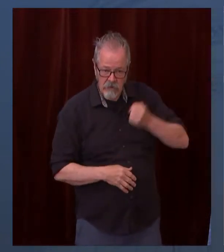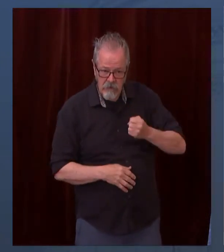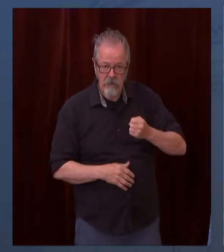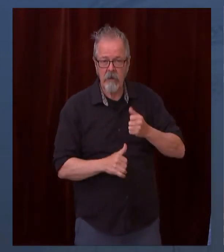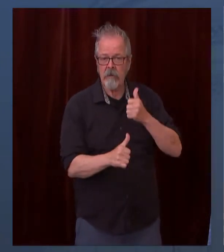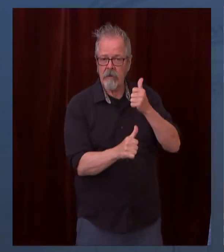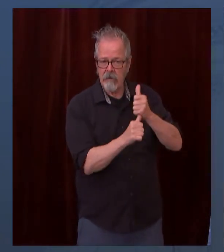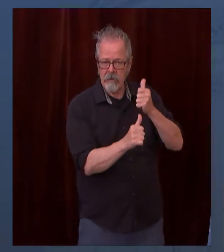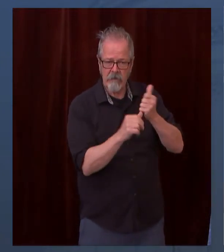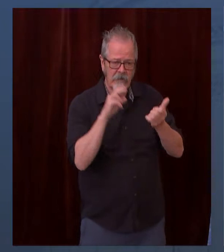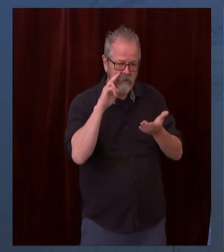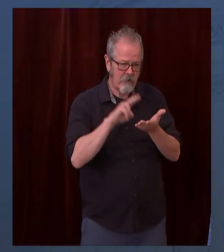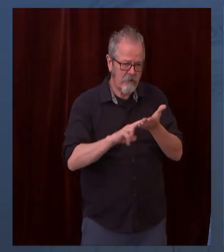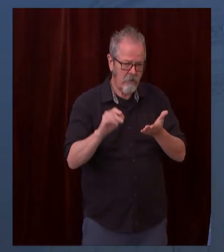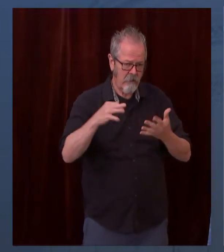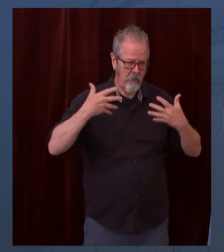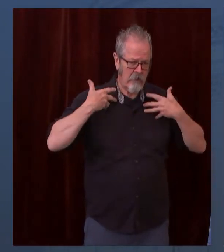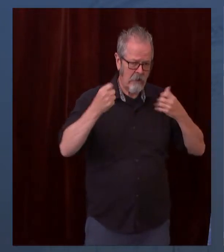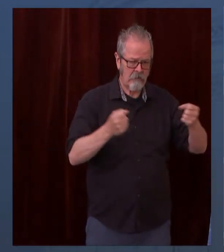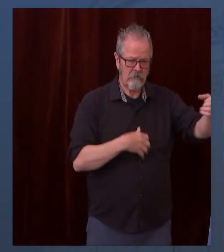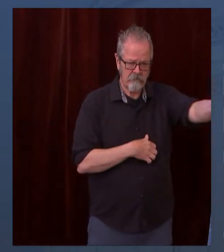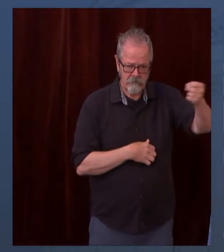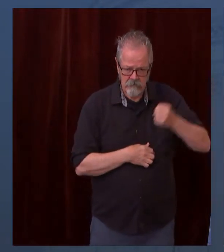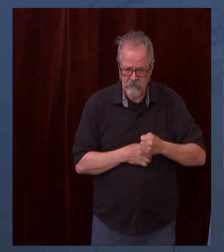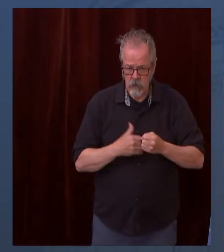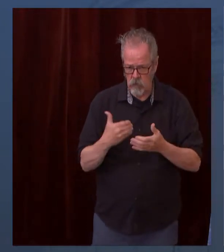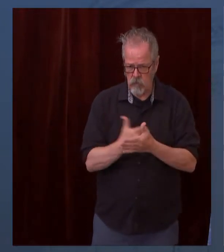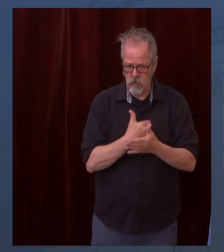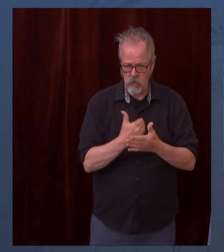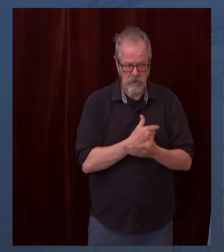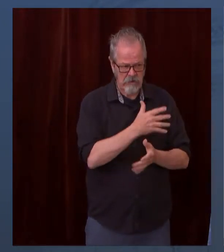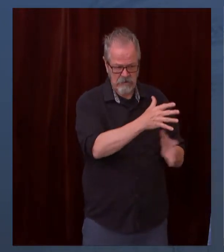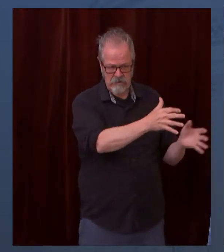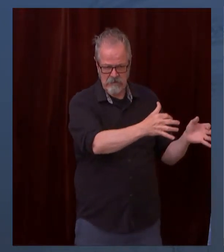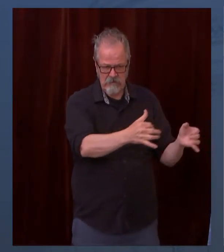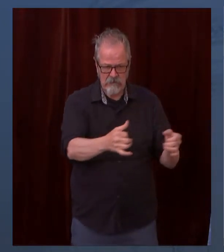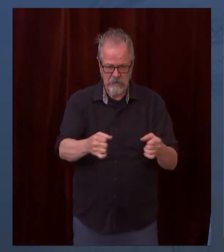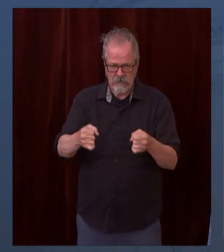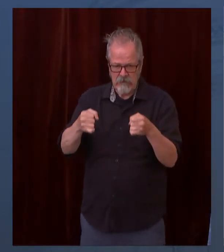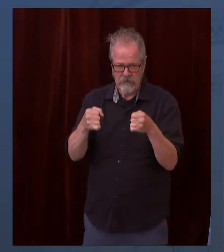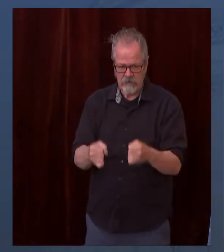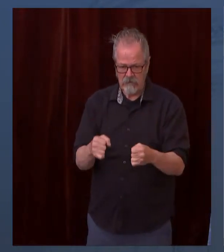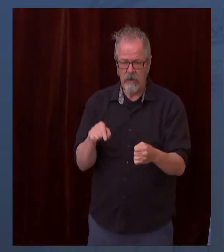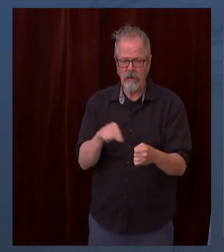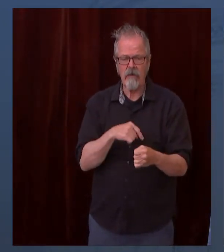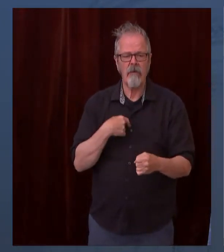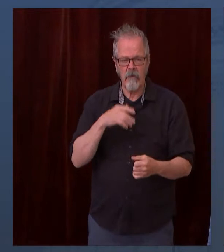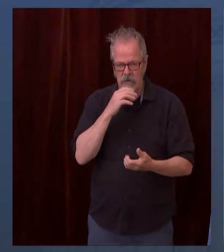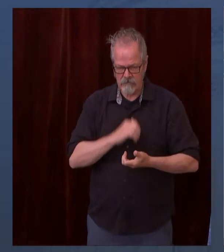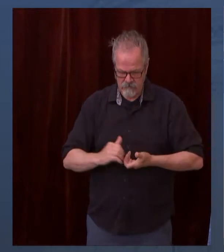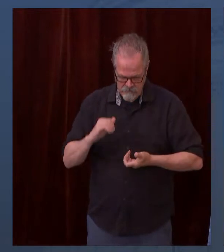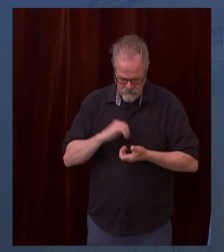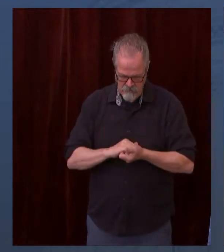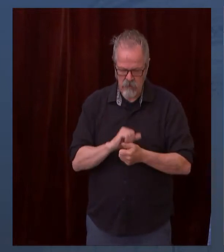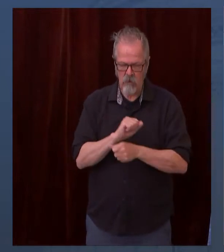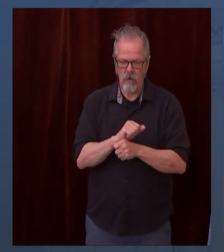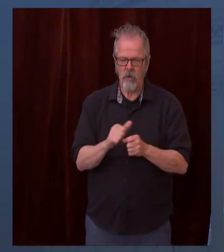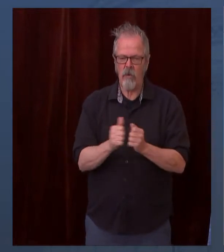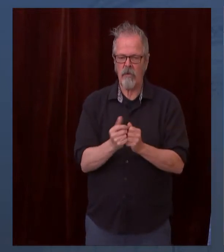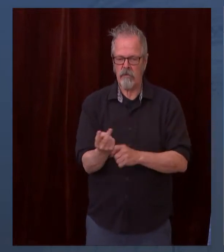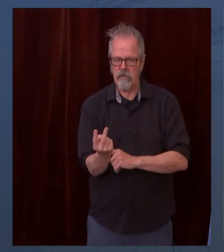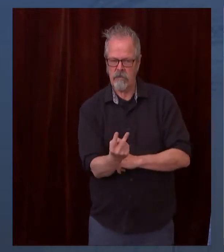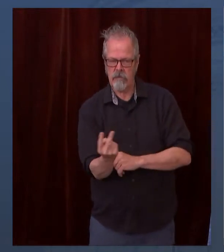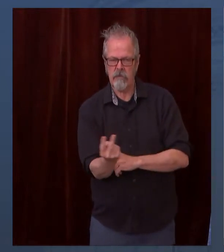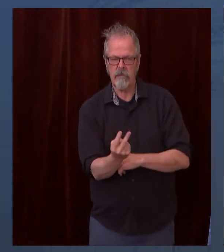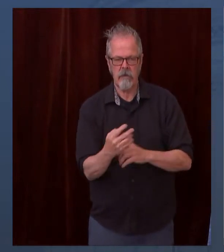to understand what the root cause is. And I will hold off on speculating about what